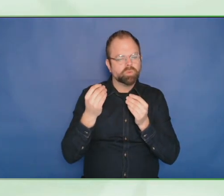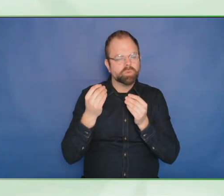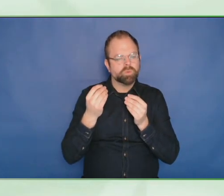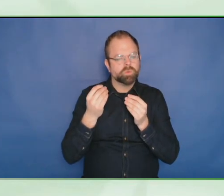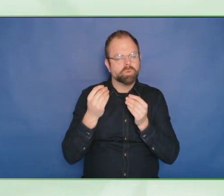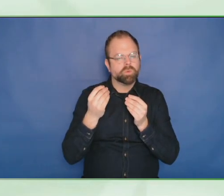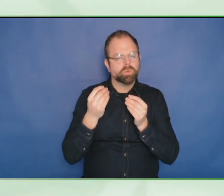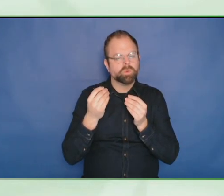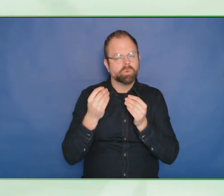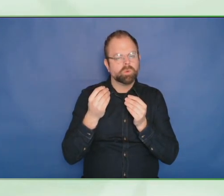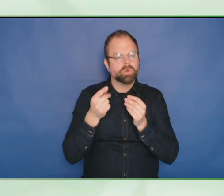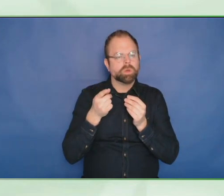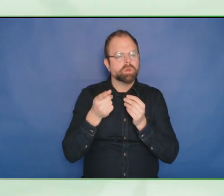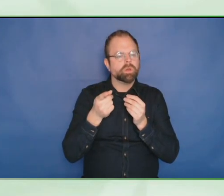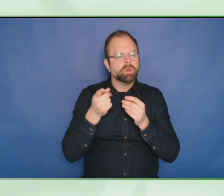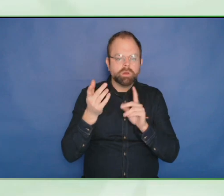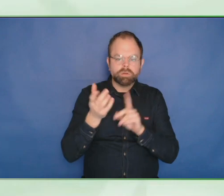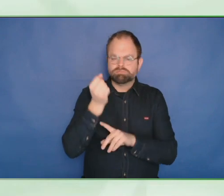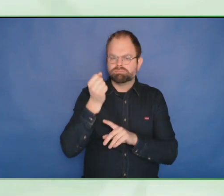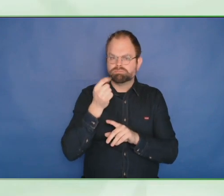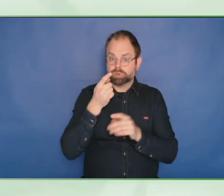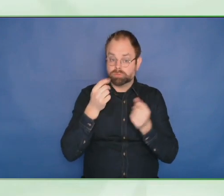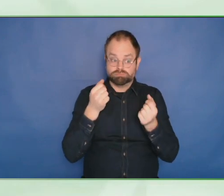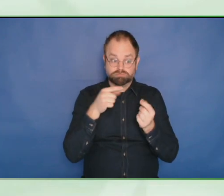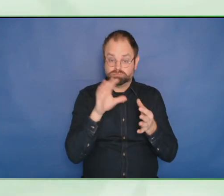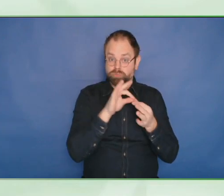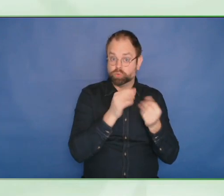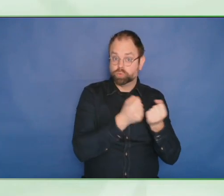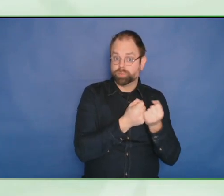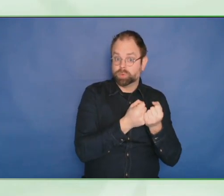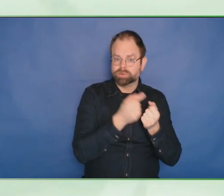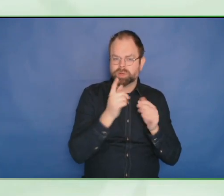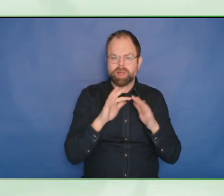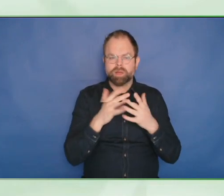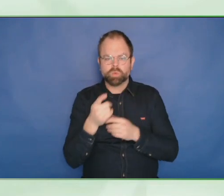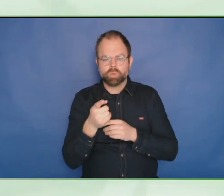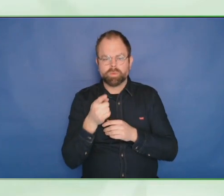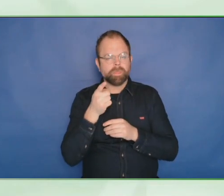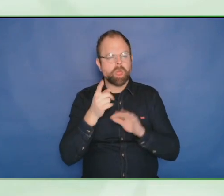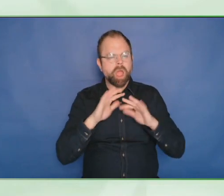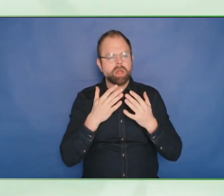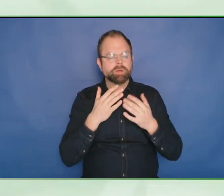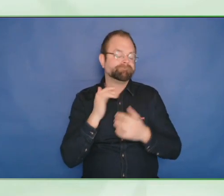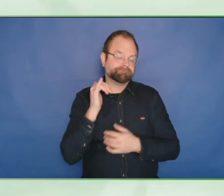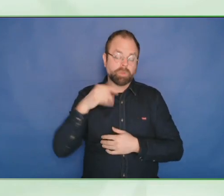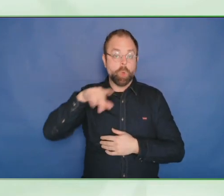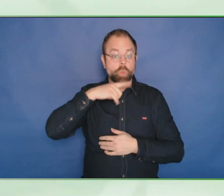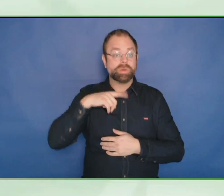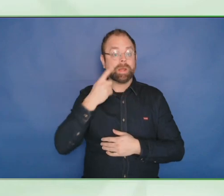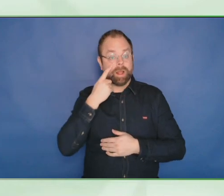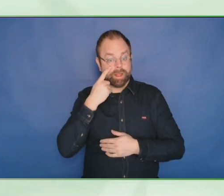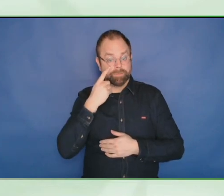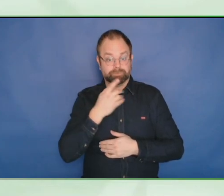training, she can now work at the enterprise ALNOUR to produce products that we sell, and then we